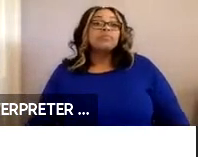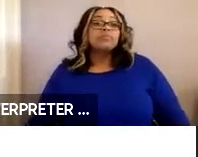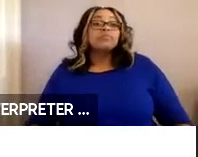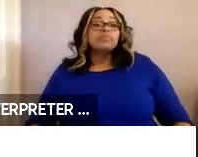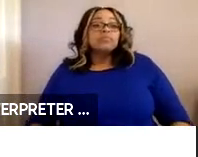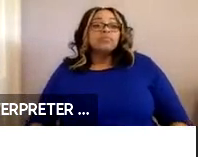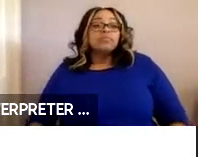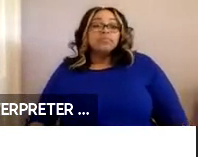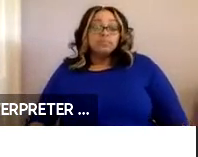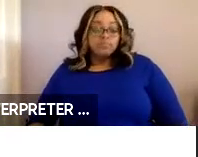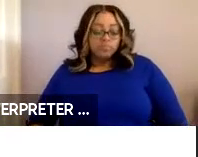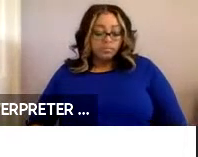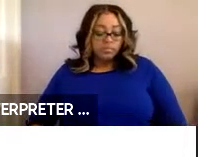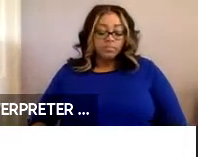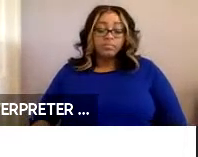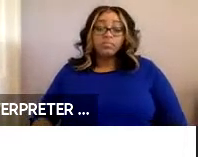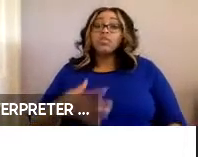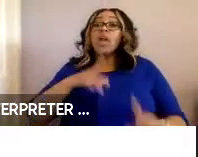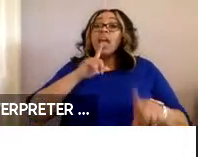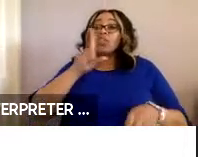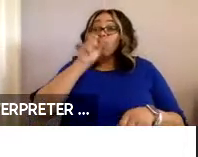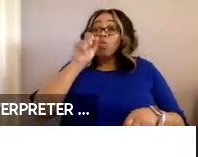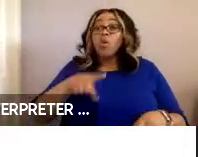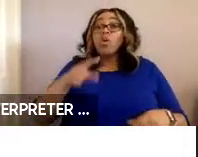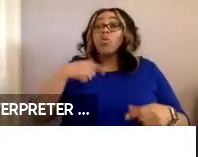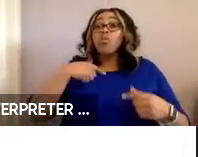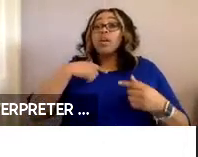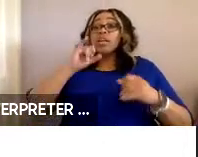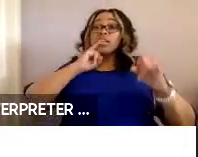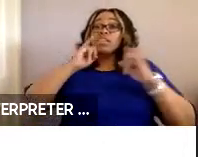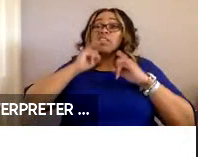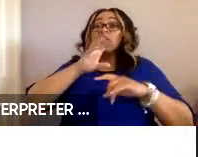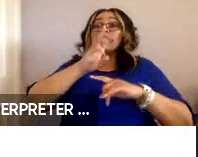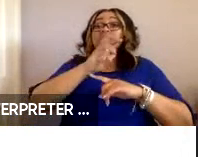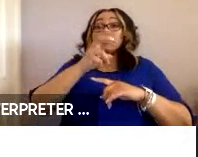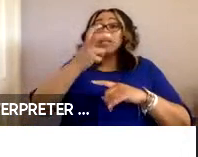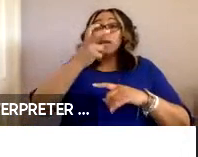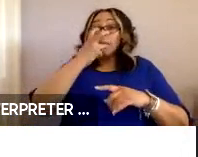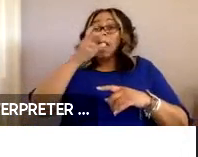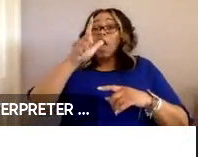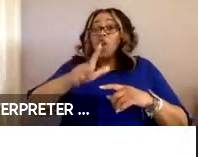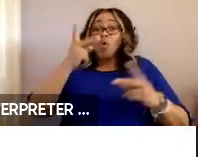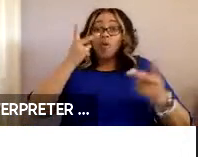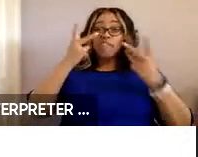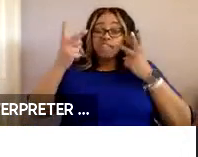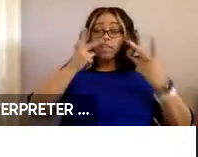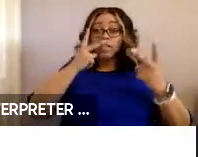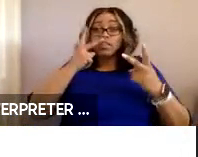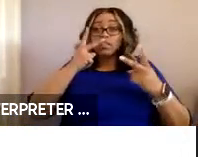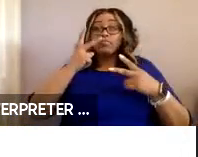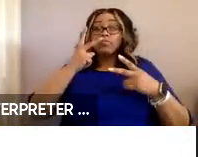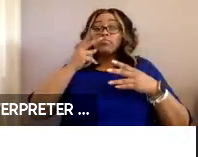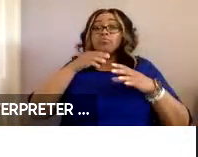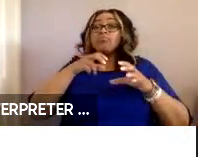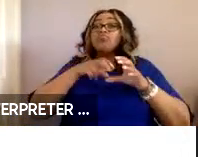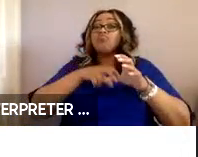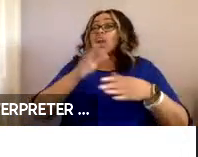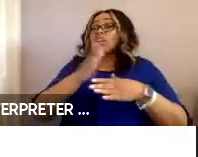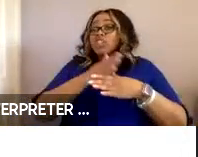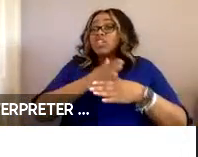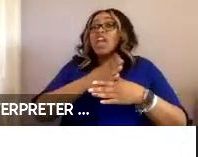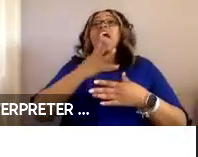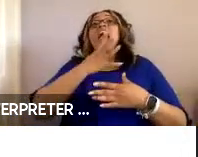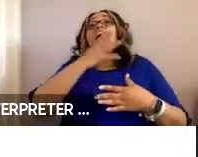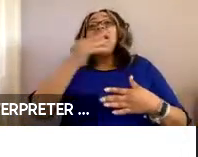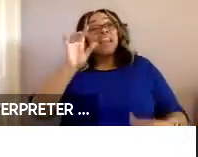So to answer this research question, we interviewed 16 blind and low vision ride-sharing passengers